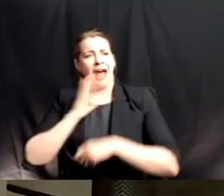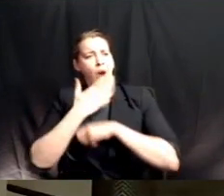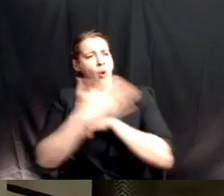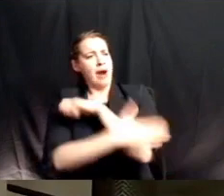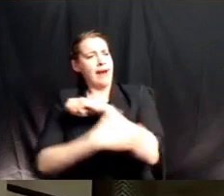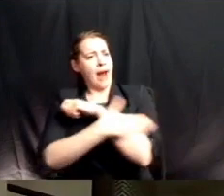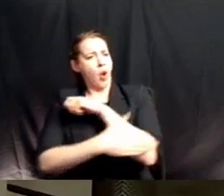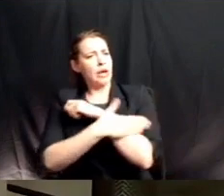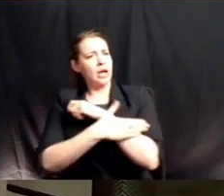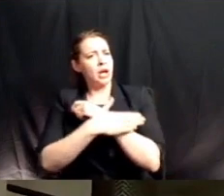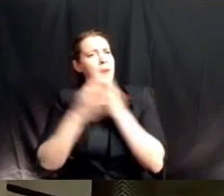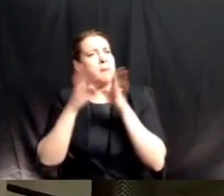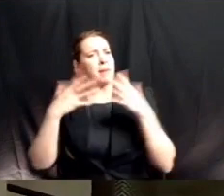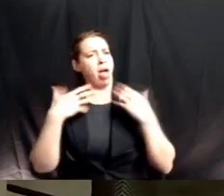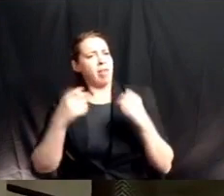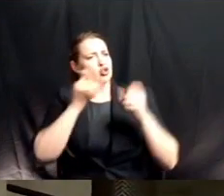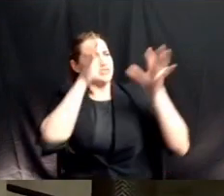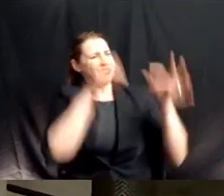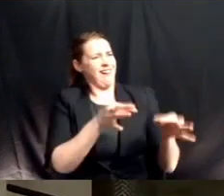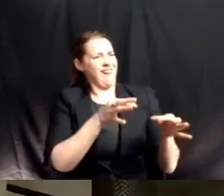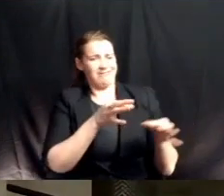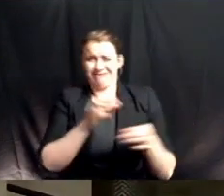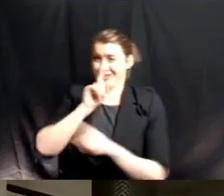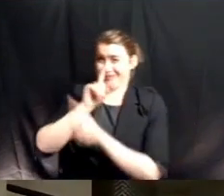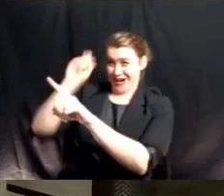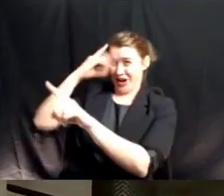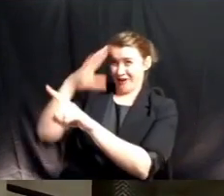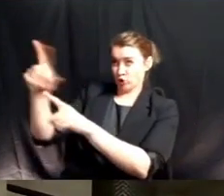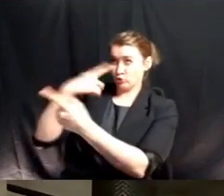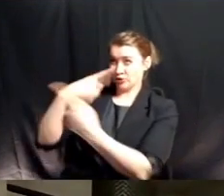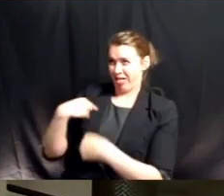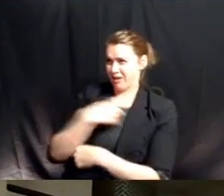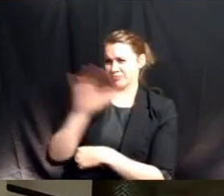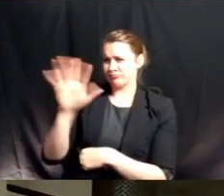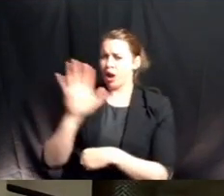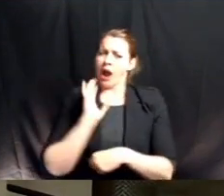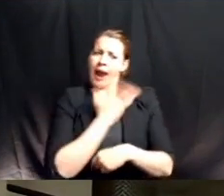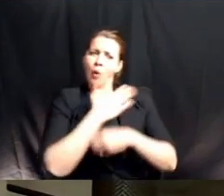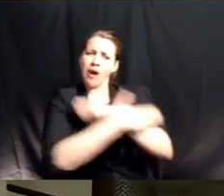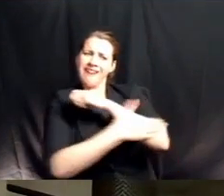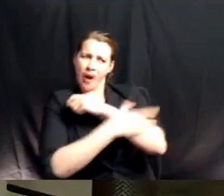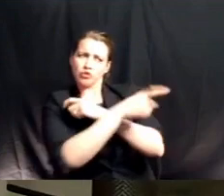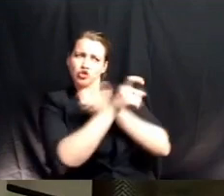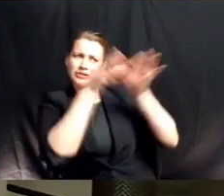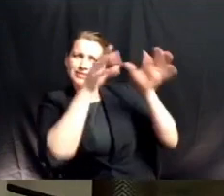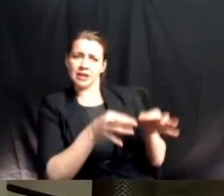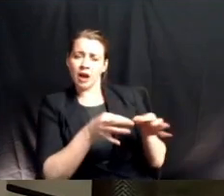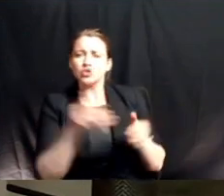the state or the governor. Who has the authority, or who should have the authority now, the county or the state?